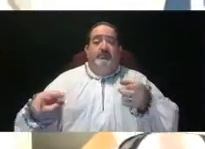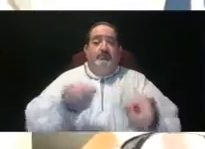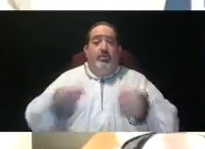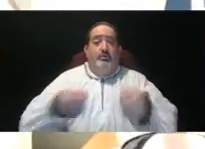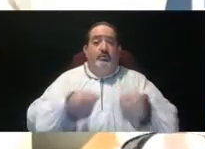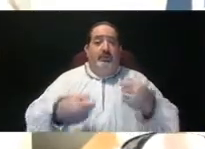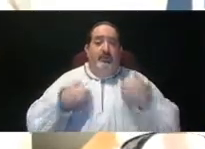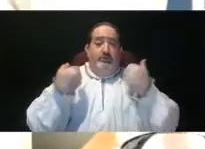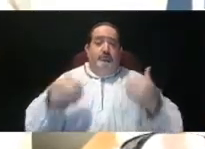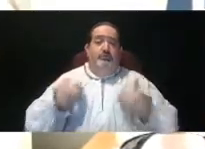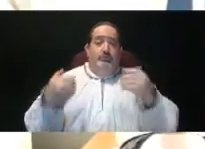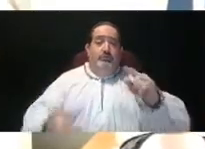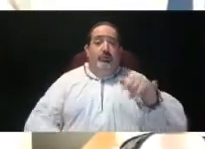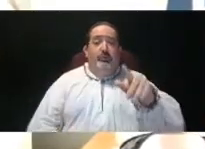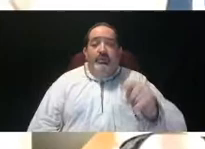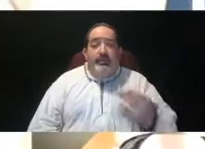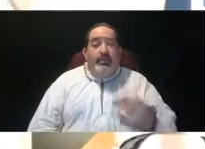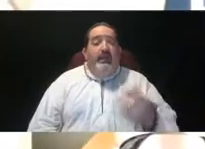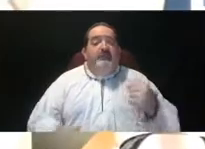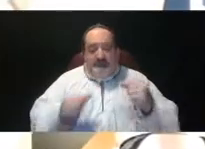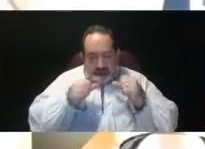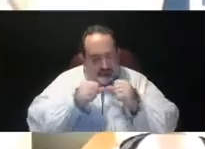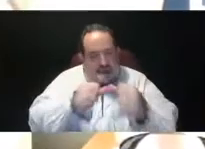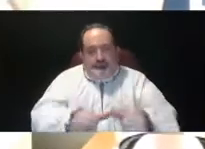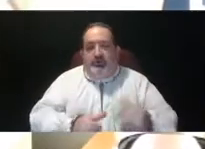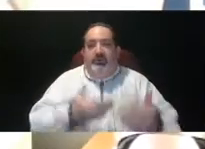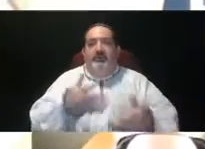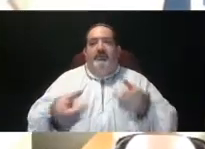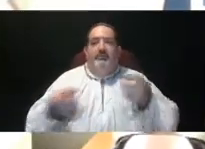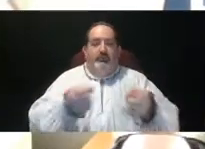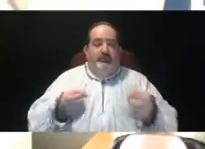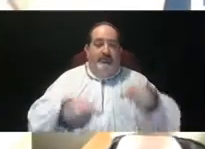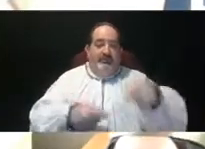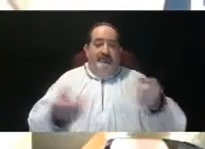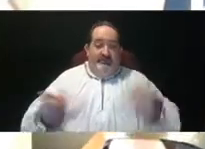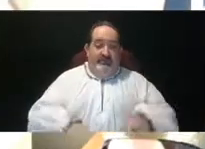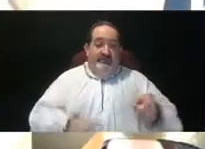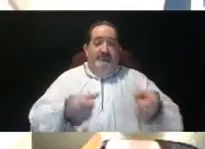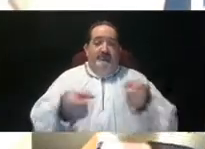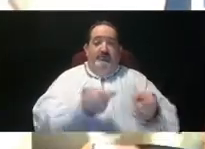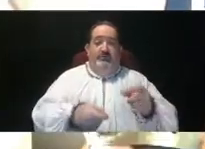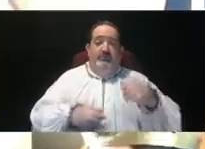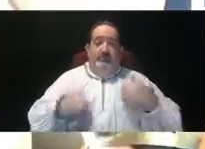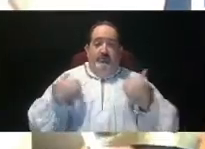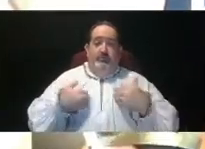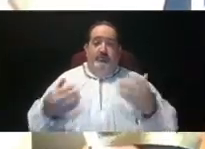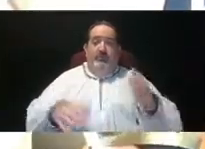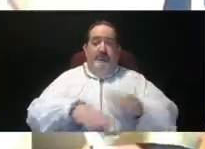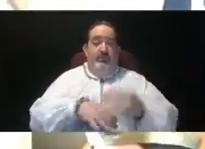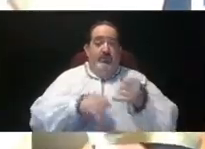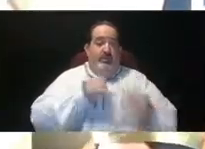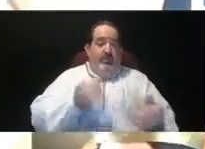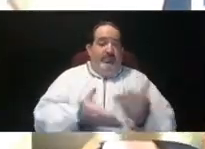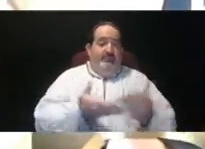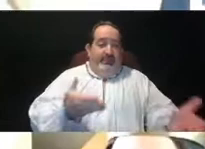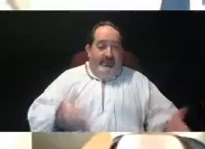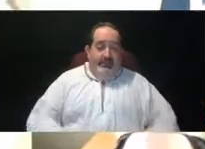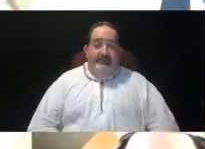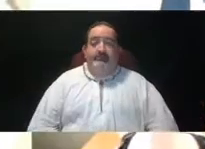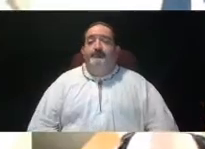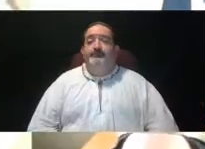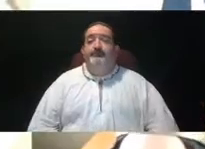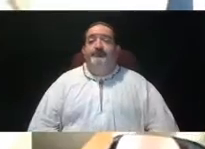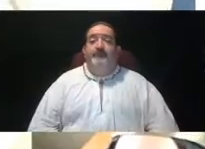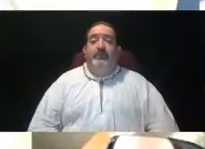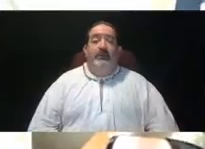and she just ran at it. She's running youth at this event. She put together a whole online thing and she has